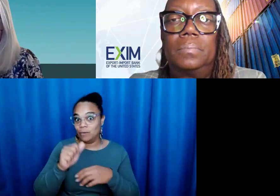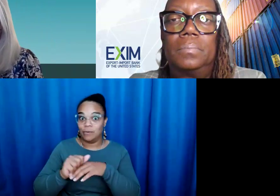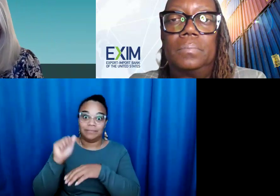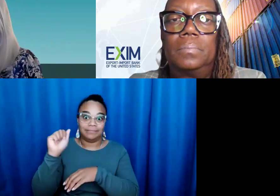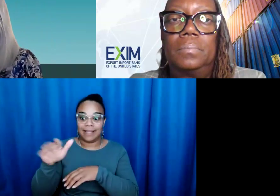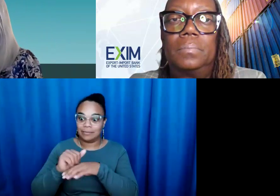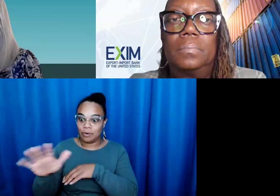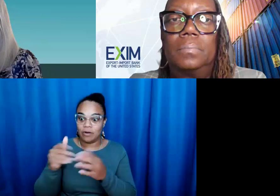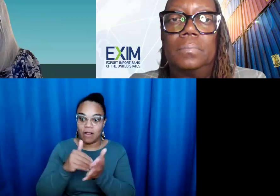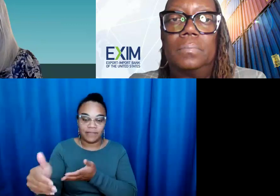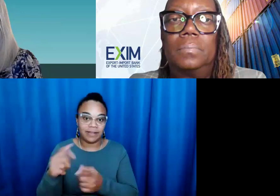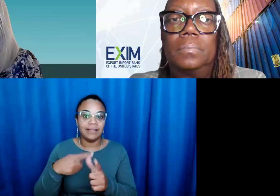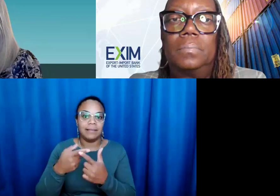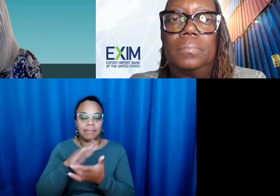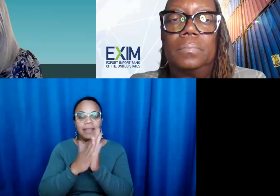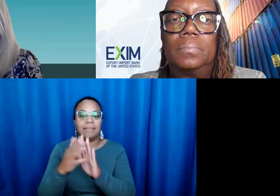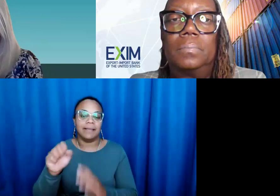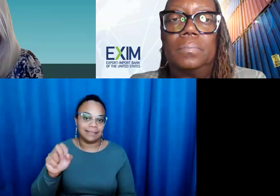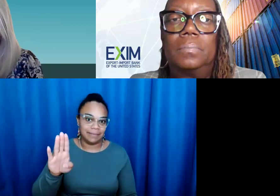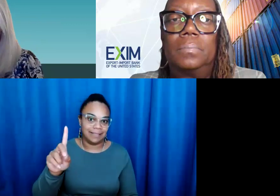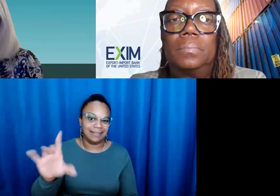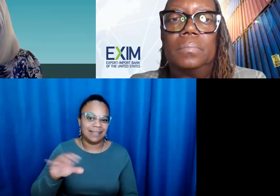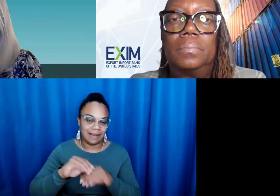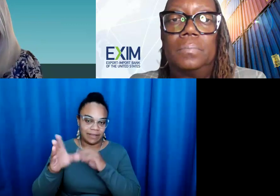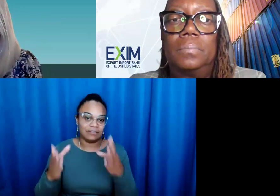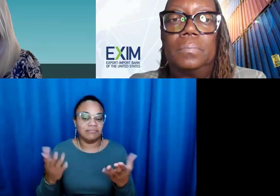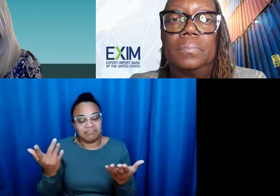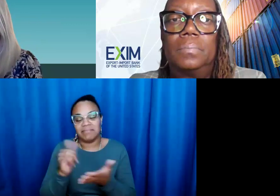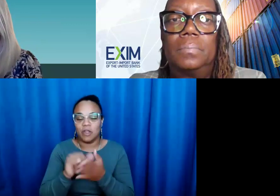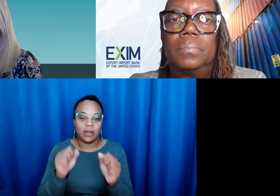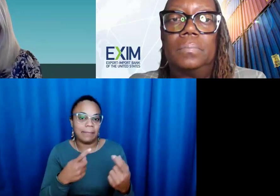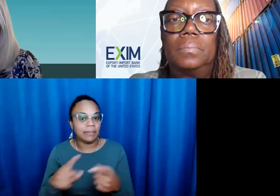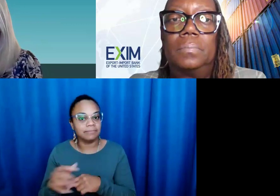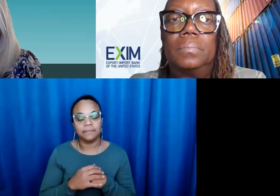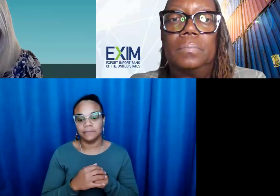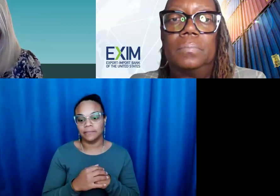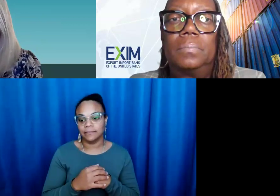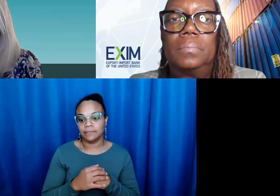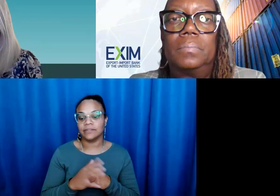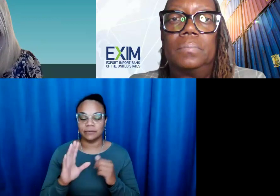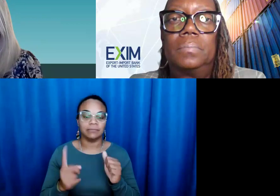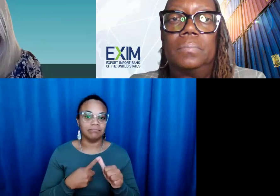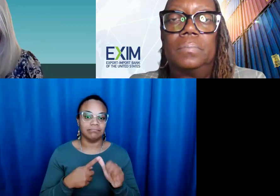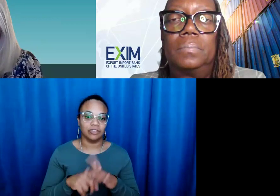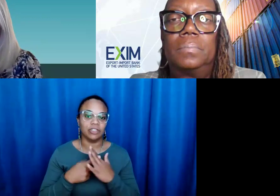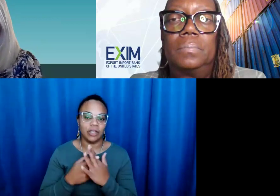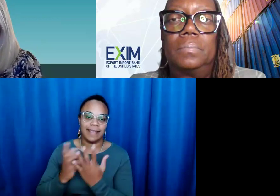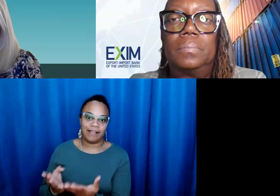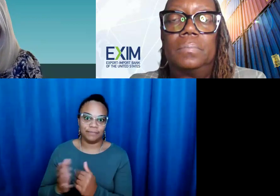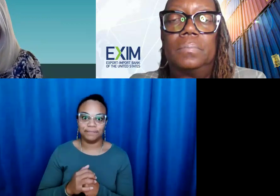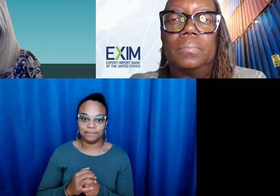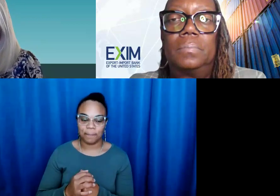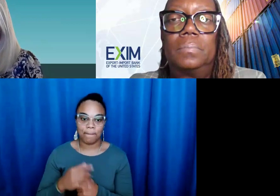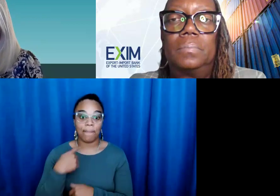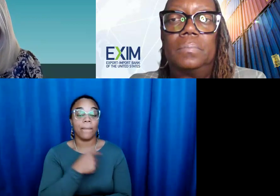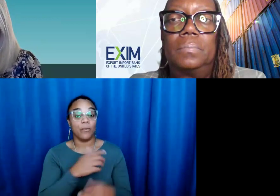become SBDC advisors. That could happen as well. So I would say start there. Now, we do have